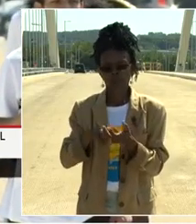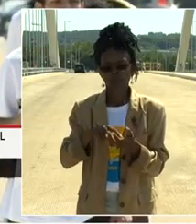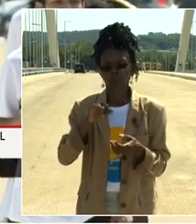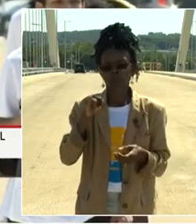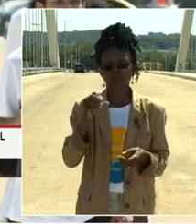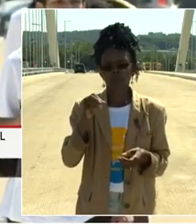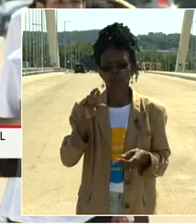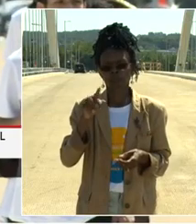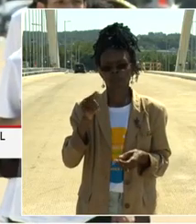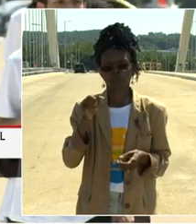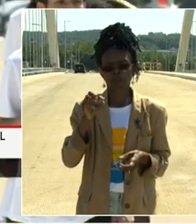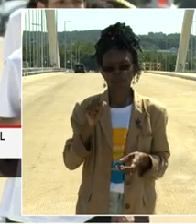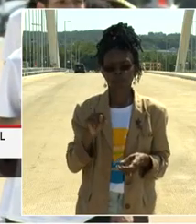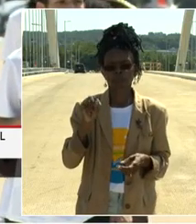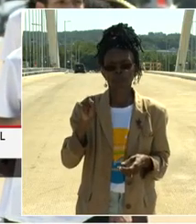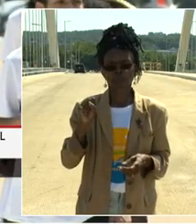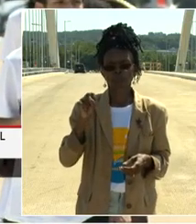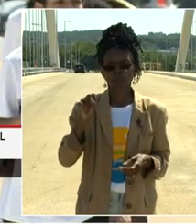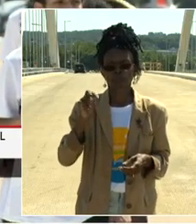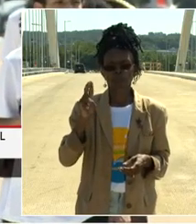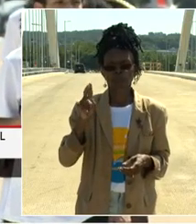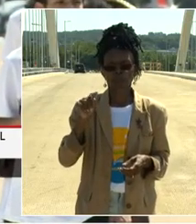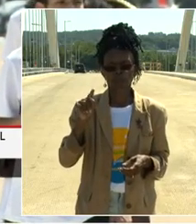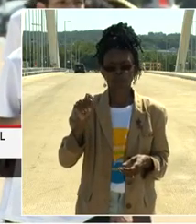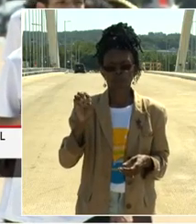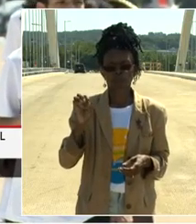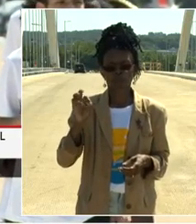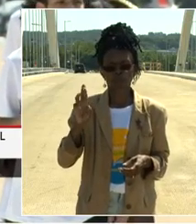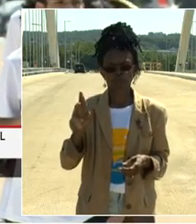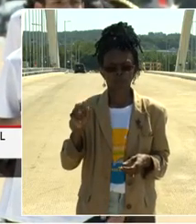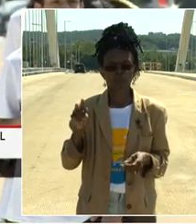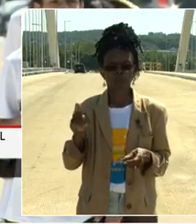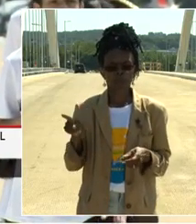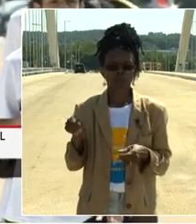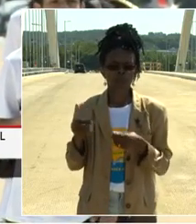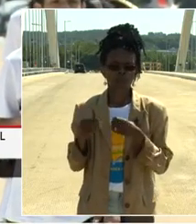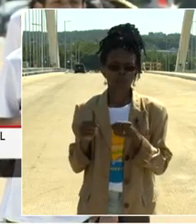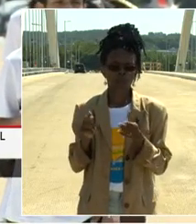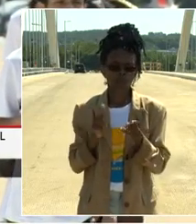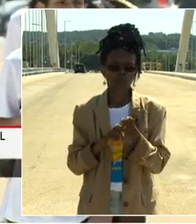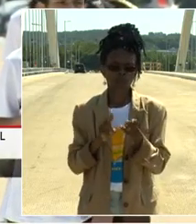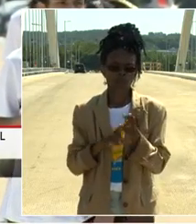and the entire Office of Contracting and Procurement team. Thank y'all very much.